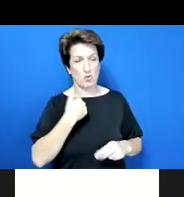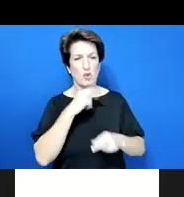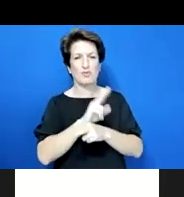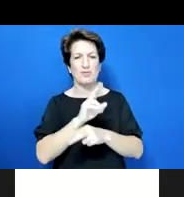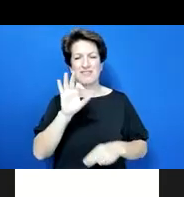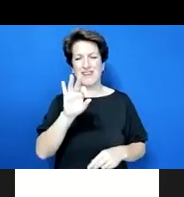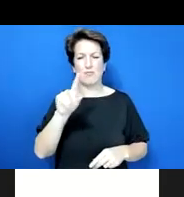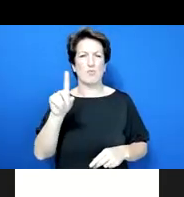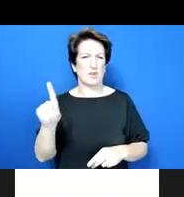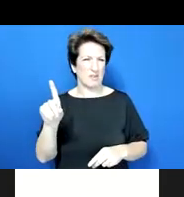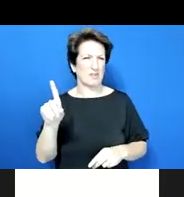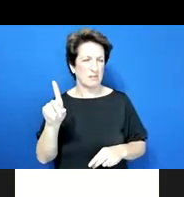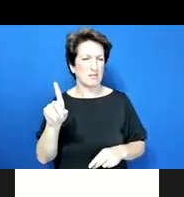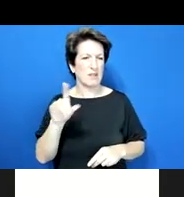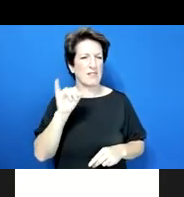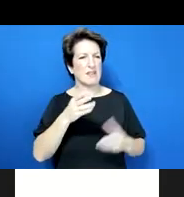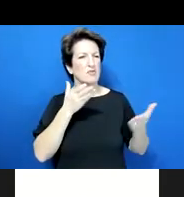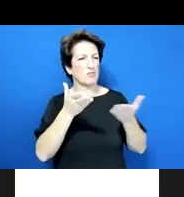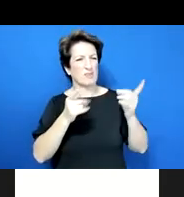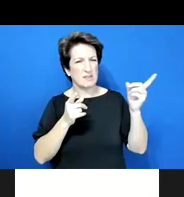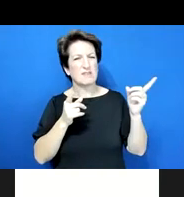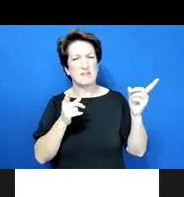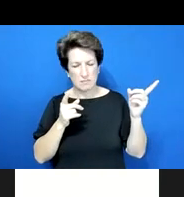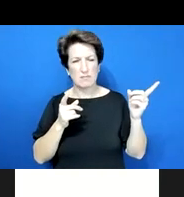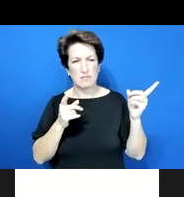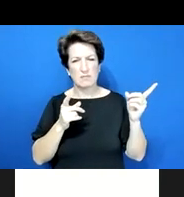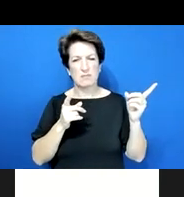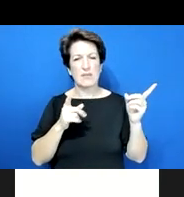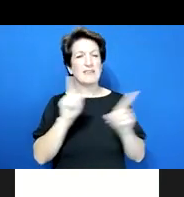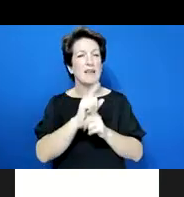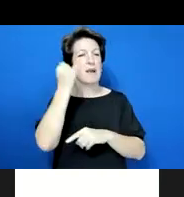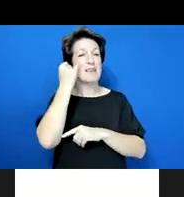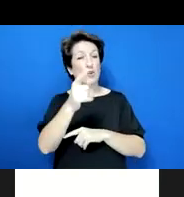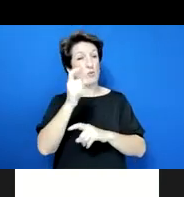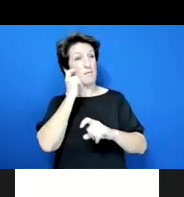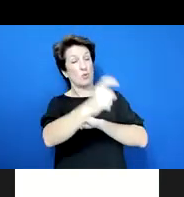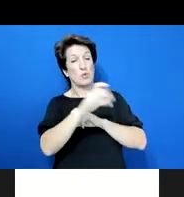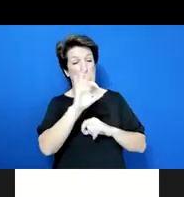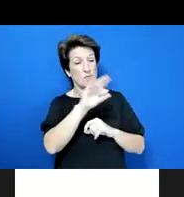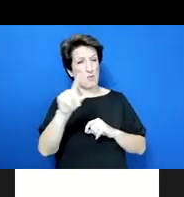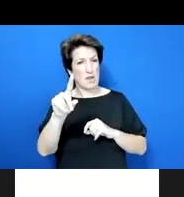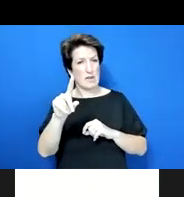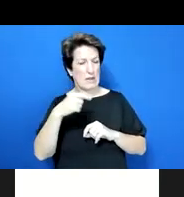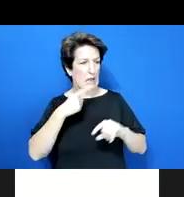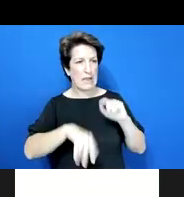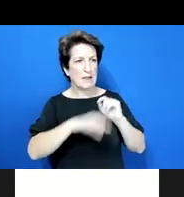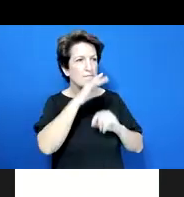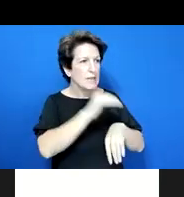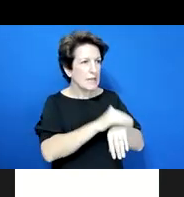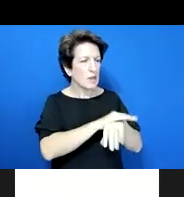So the exact same service that you would access if you called 911 and didn't speak English, you got connected